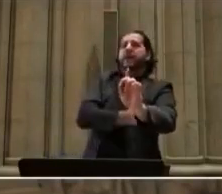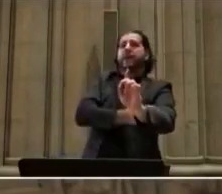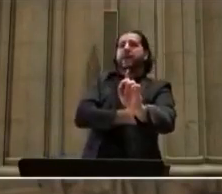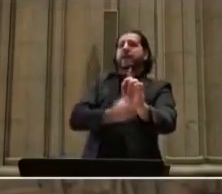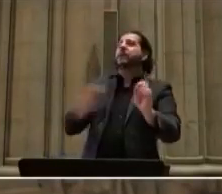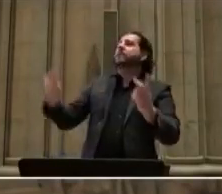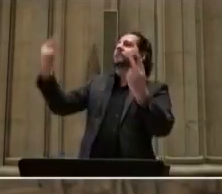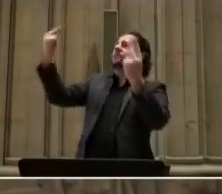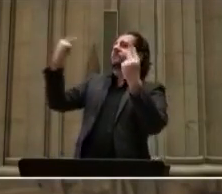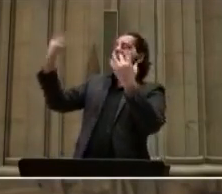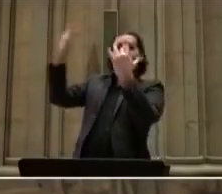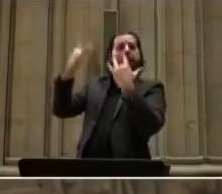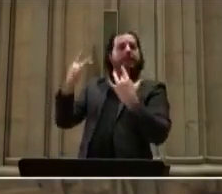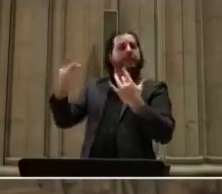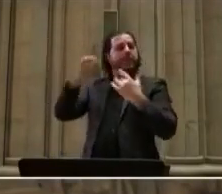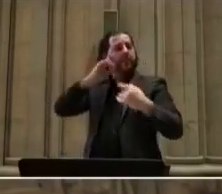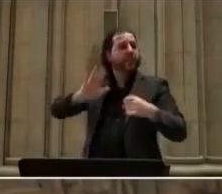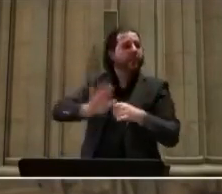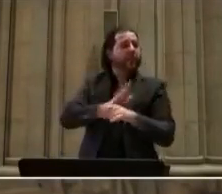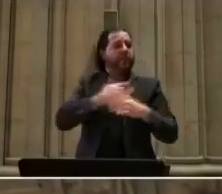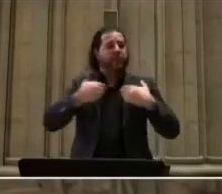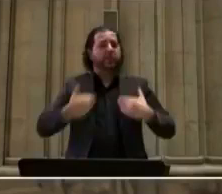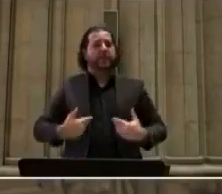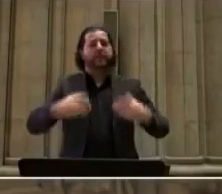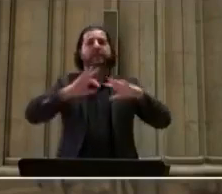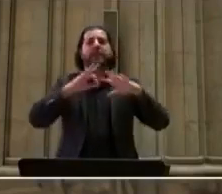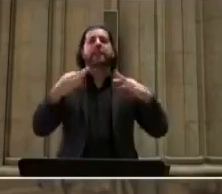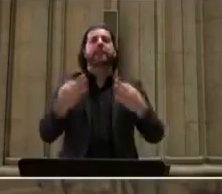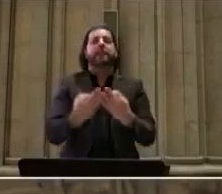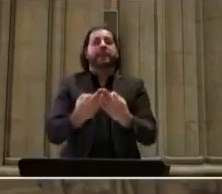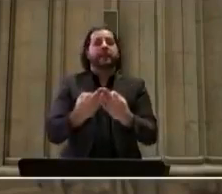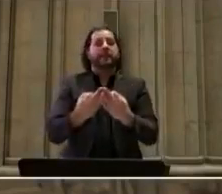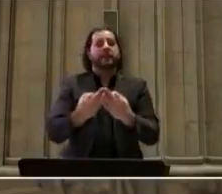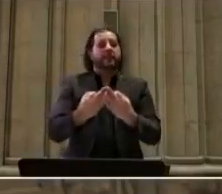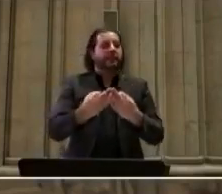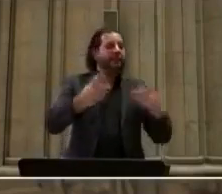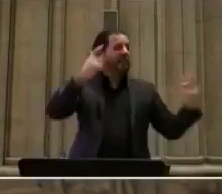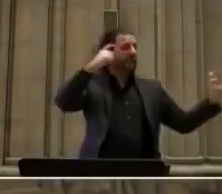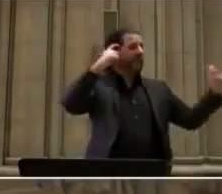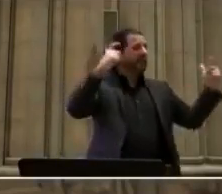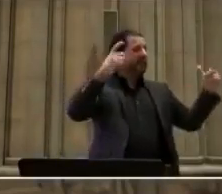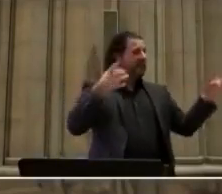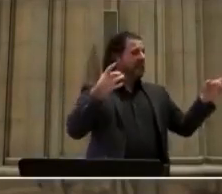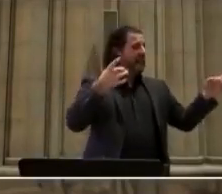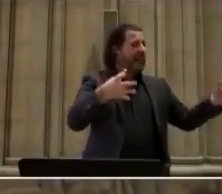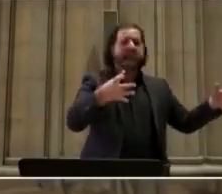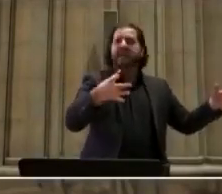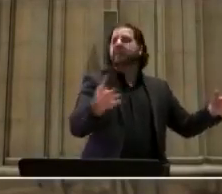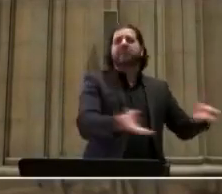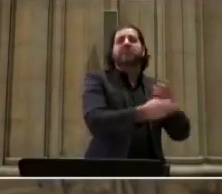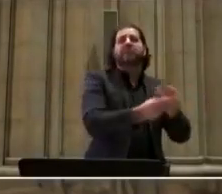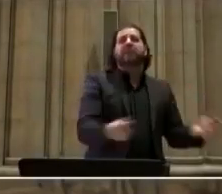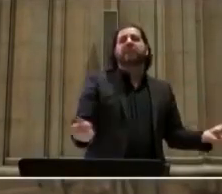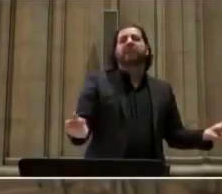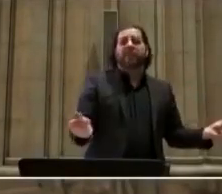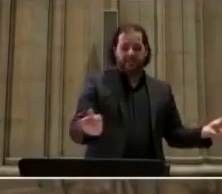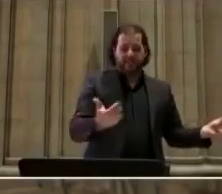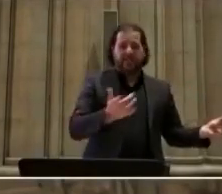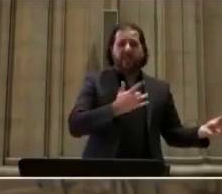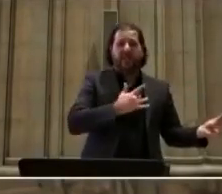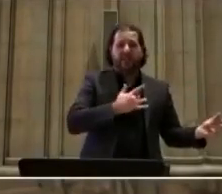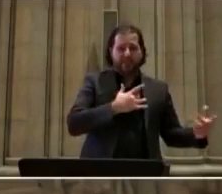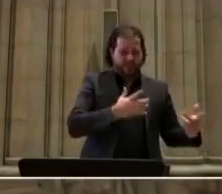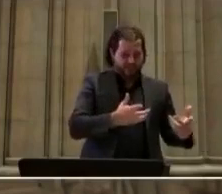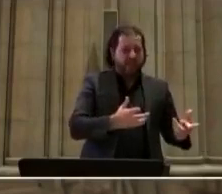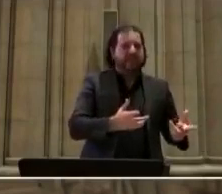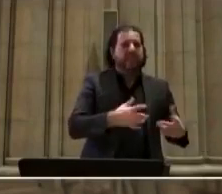compassion on the whole human family. Take away the arrogance and hatred which infect our hearts.